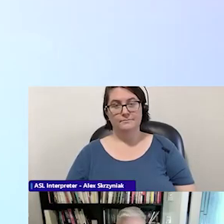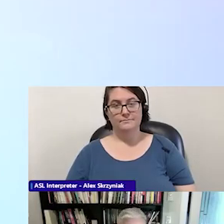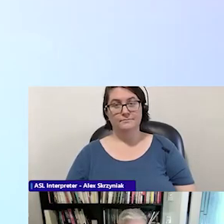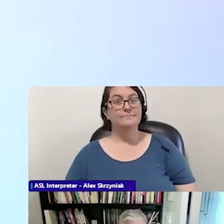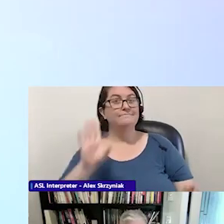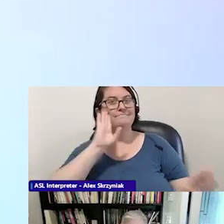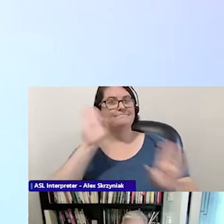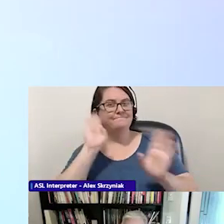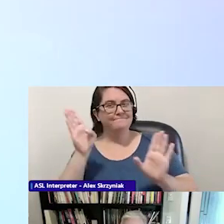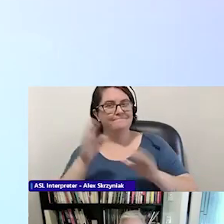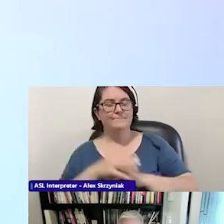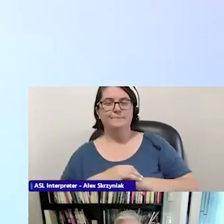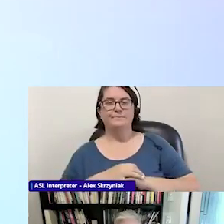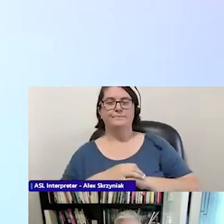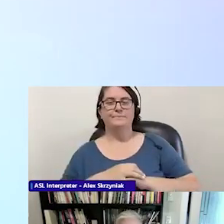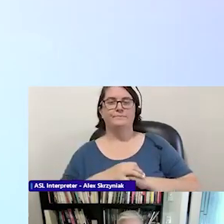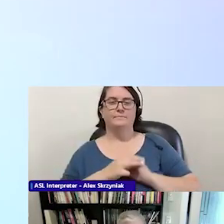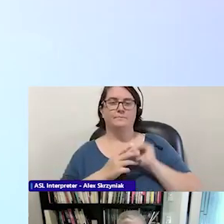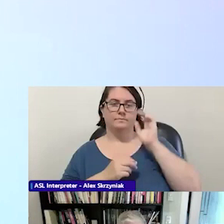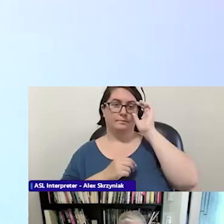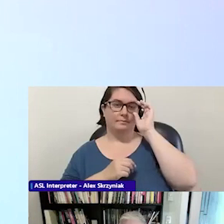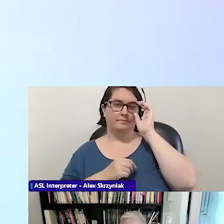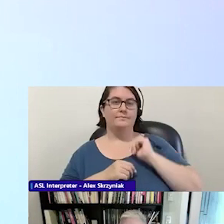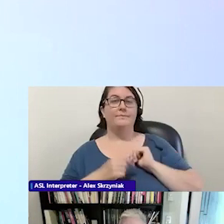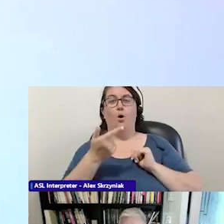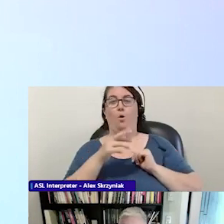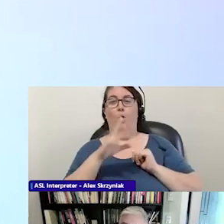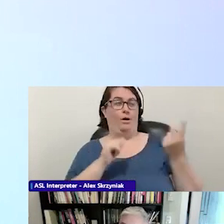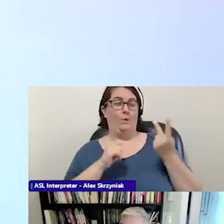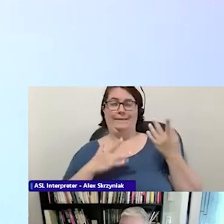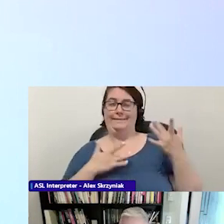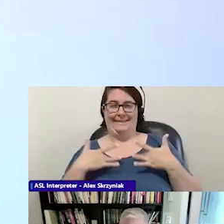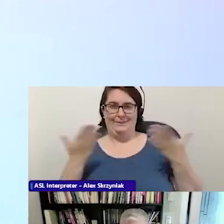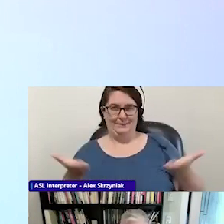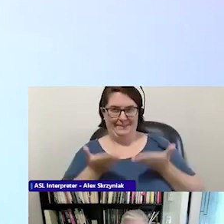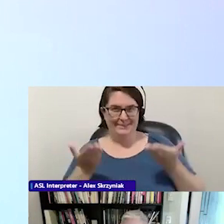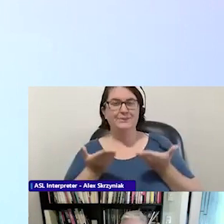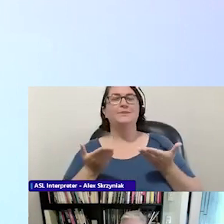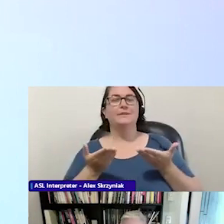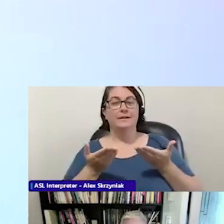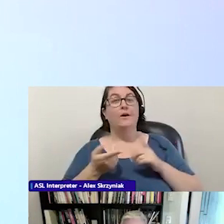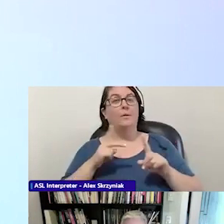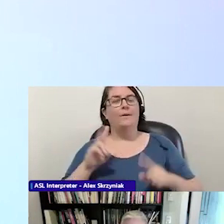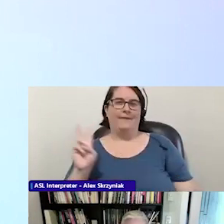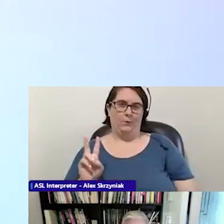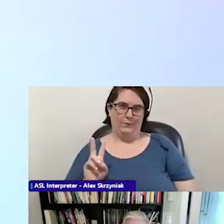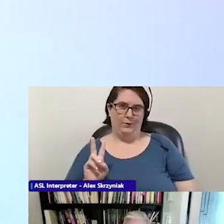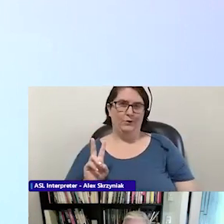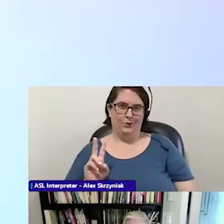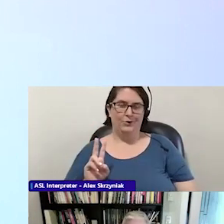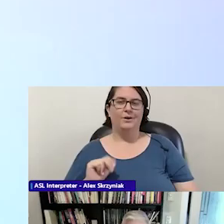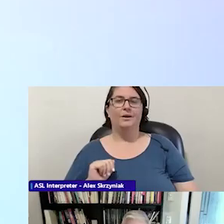Greetings, everybody. Gloria and I are delighted to be here, and we join you from Vancouver,